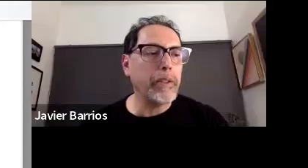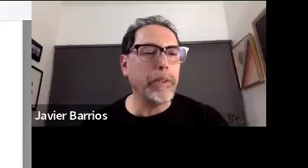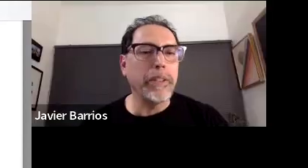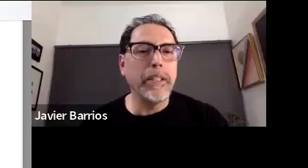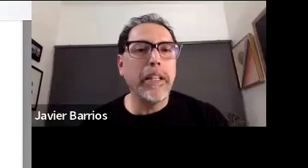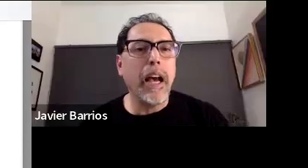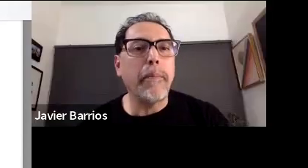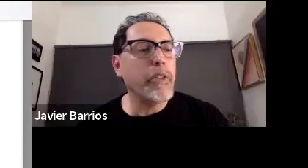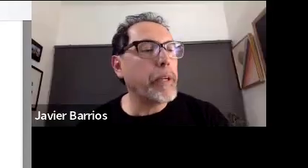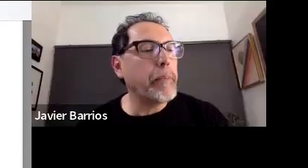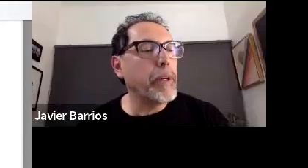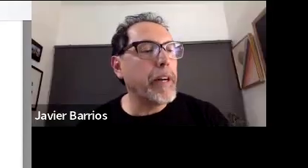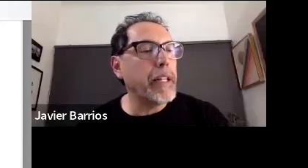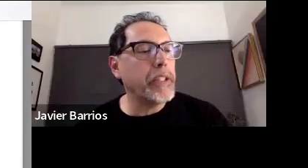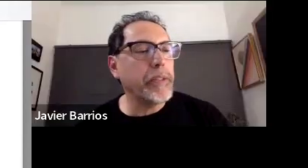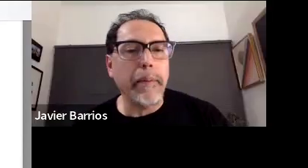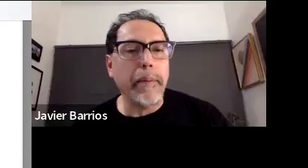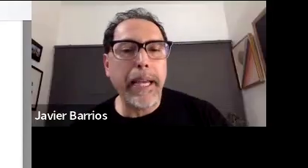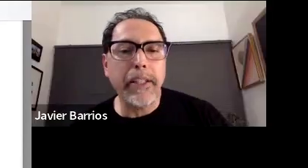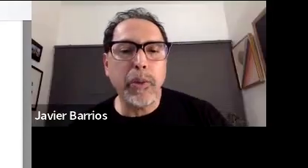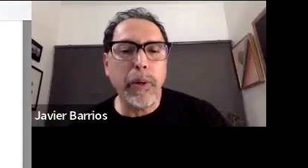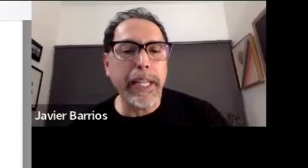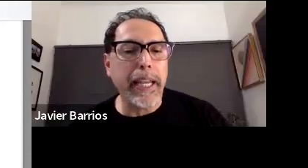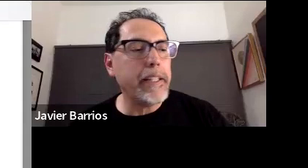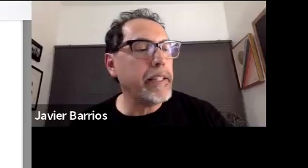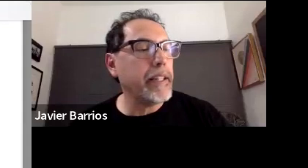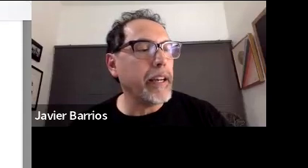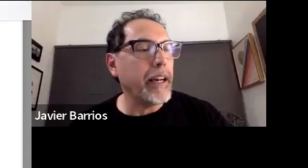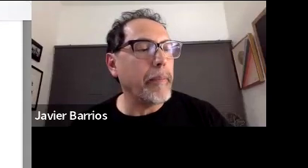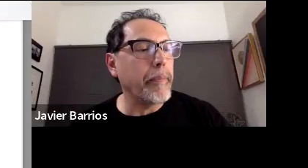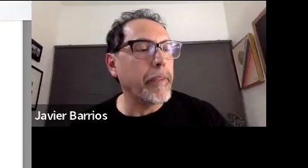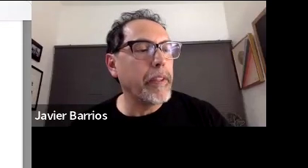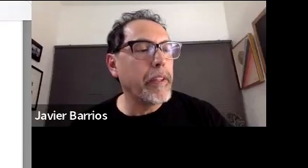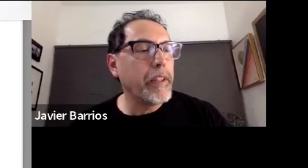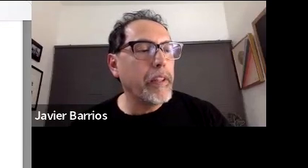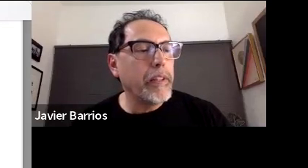Okay, that's cool. So we're gonna move on to page 28.